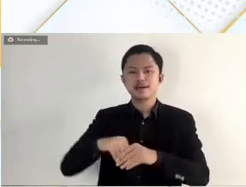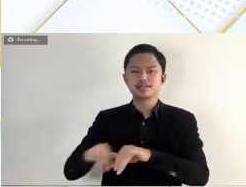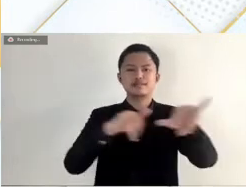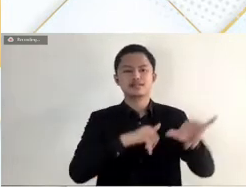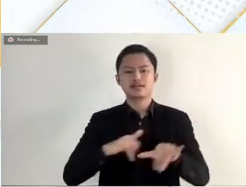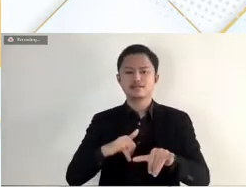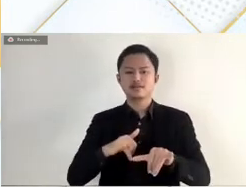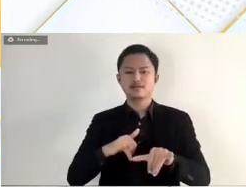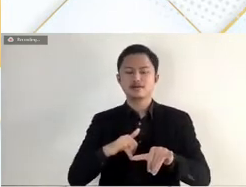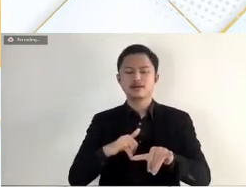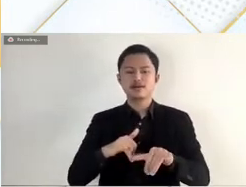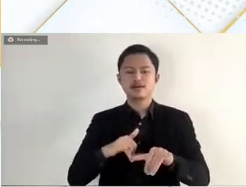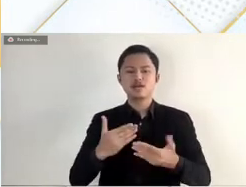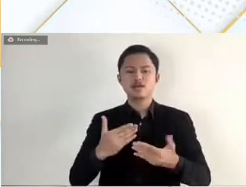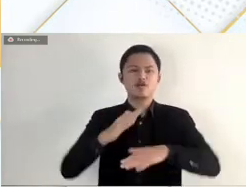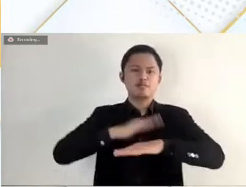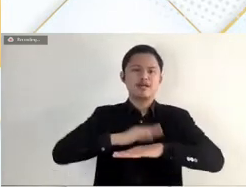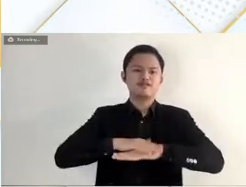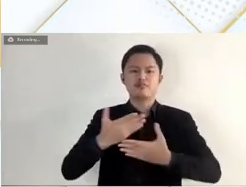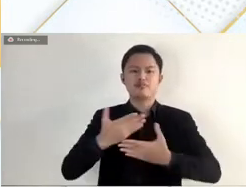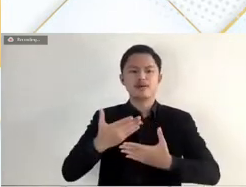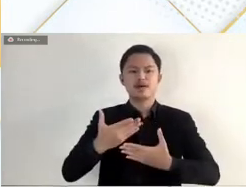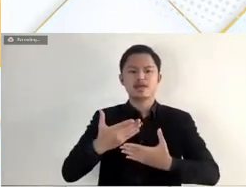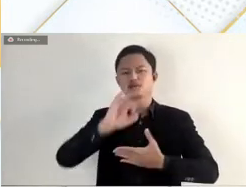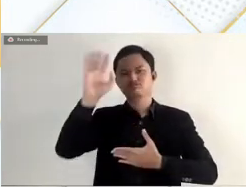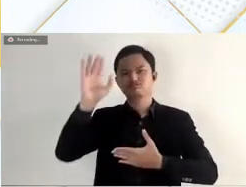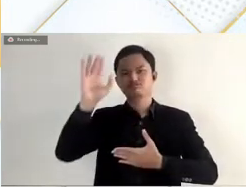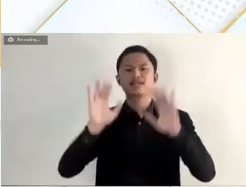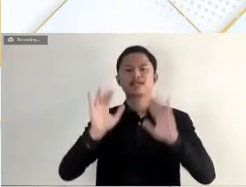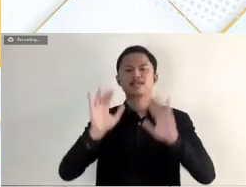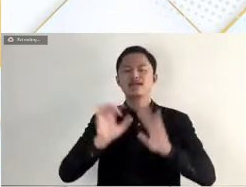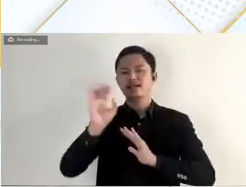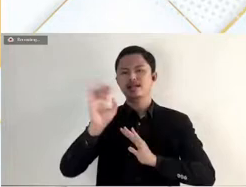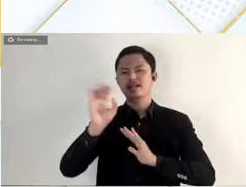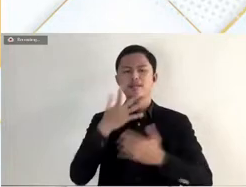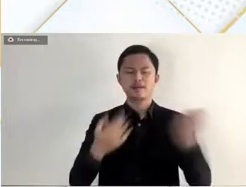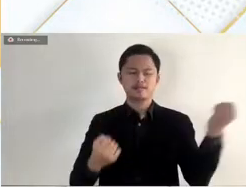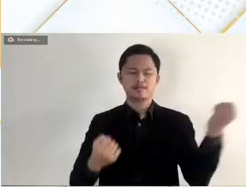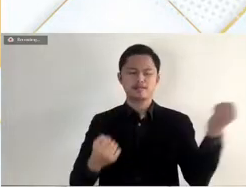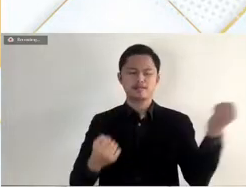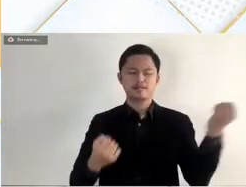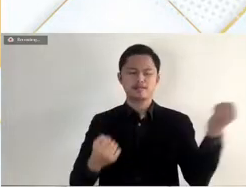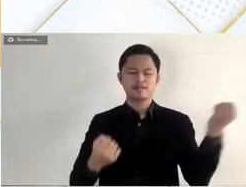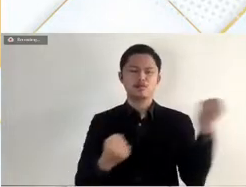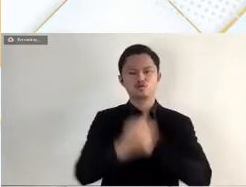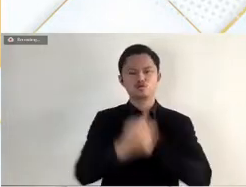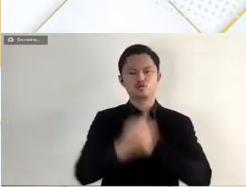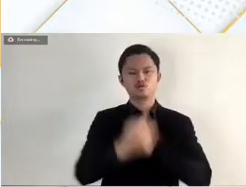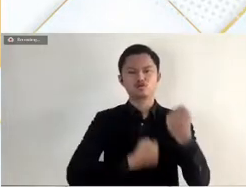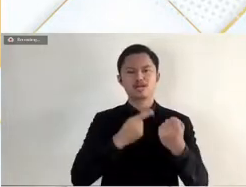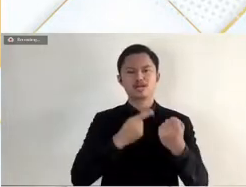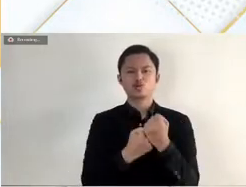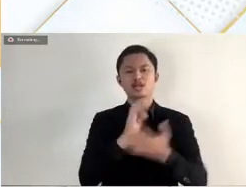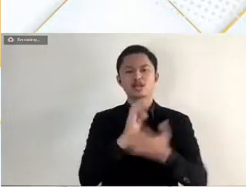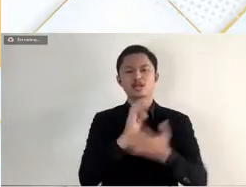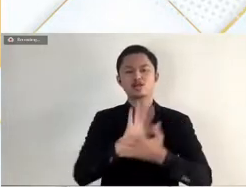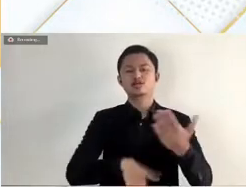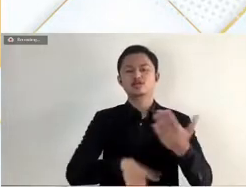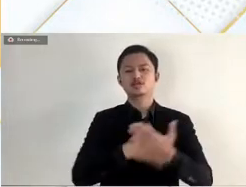a platform or a memorandum of understanding to support our joint efforts in global